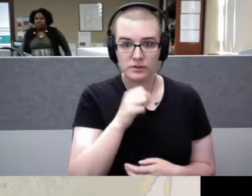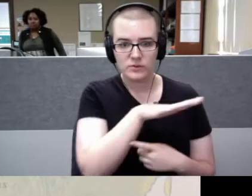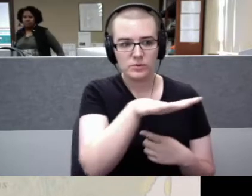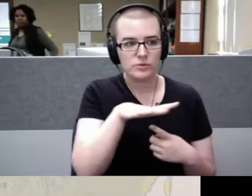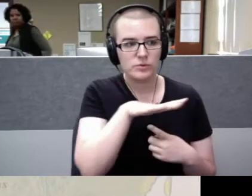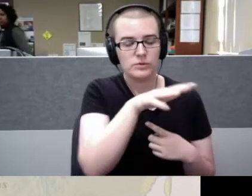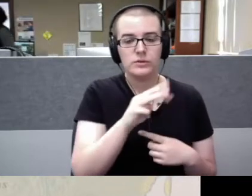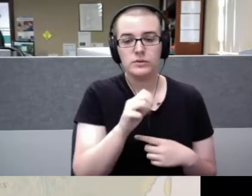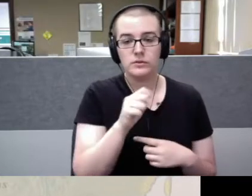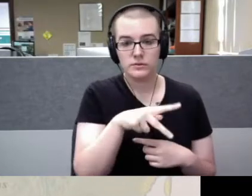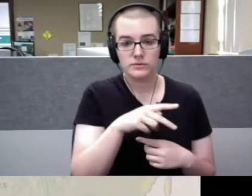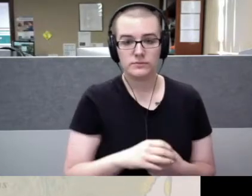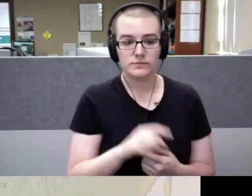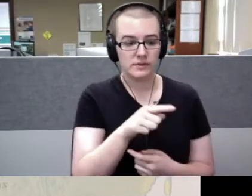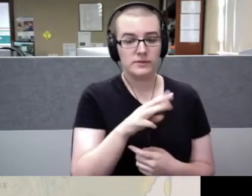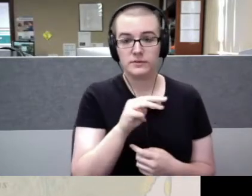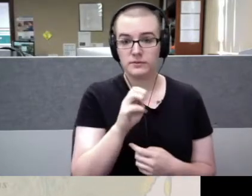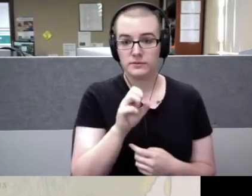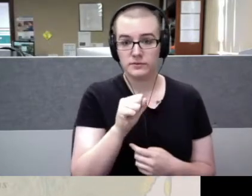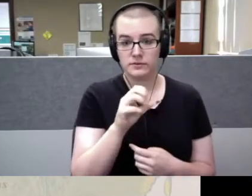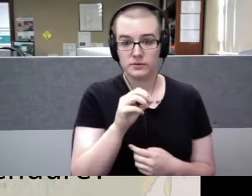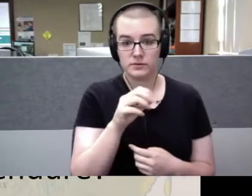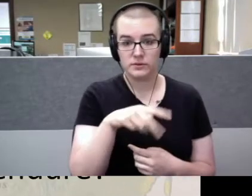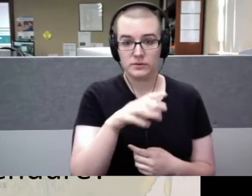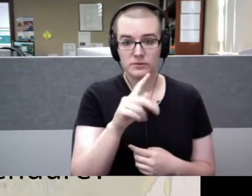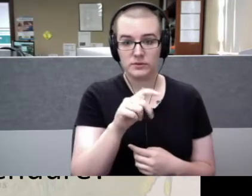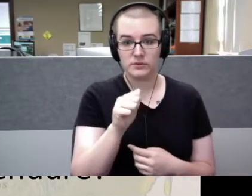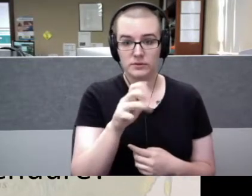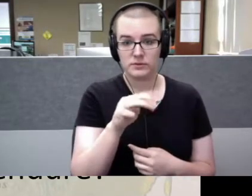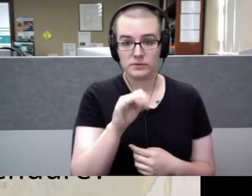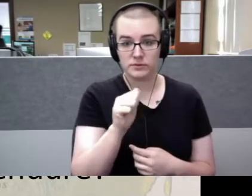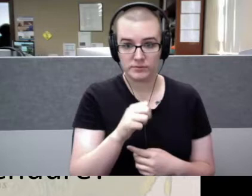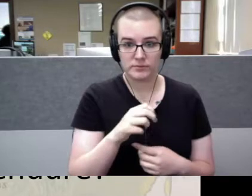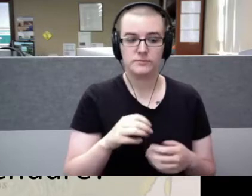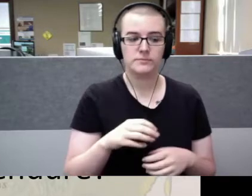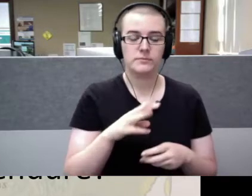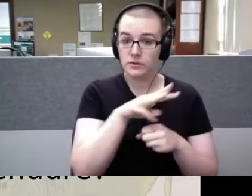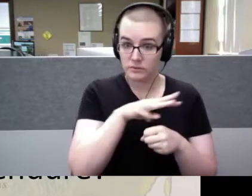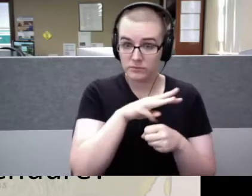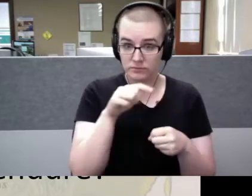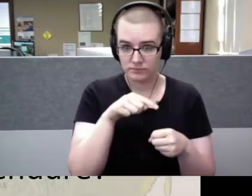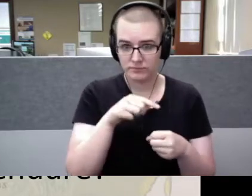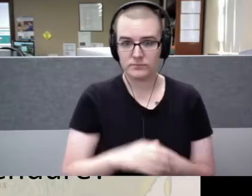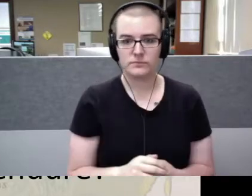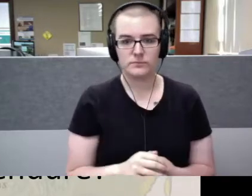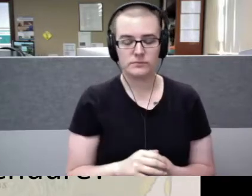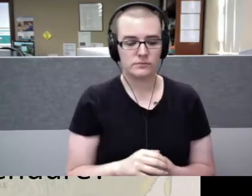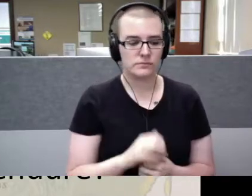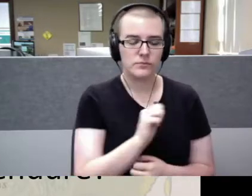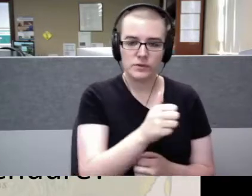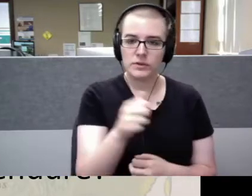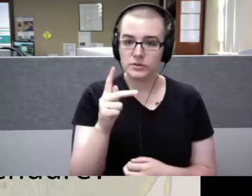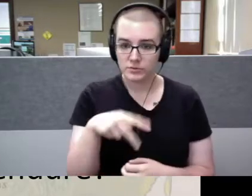And that is the area of Mesopotamia. So let's get started. Now, in every PowerPoint you're going to see, we're